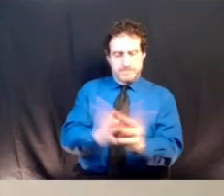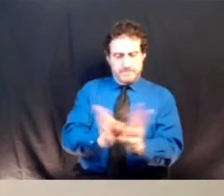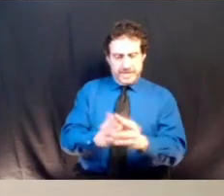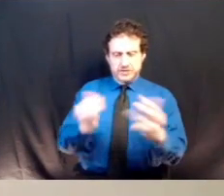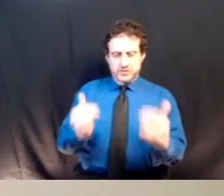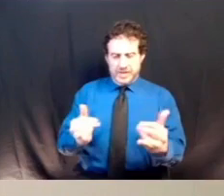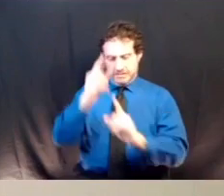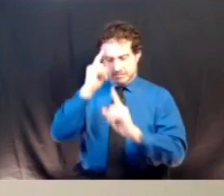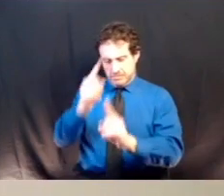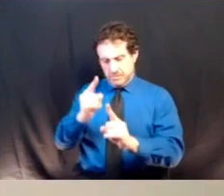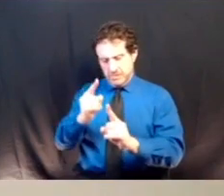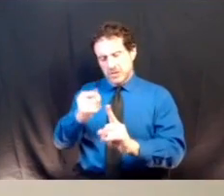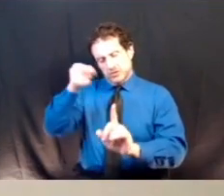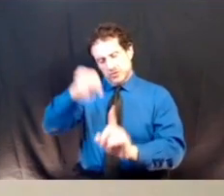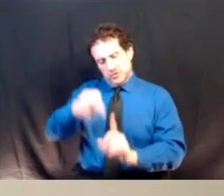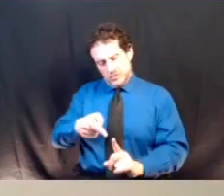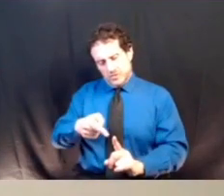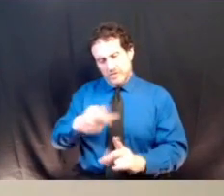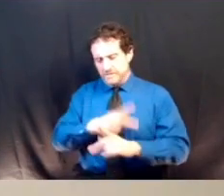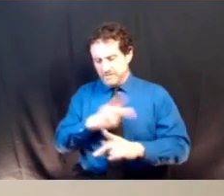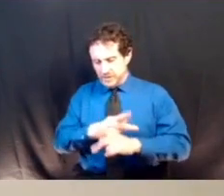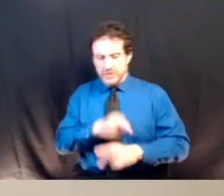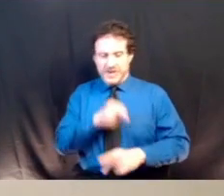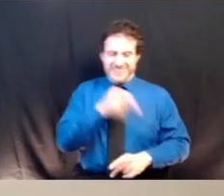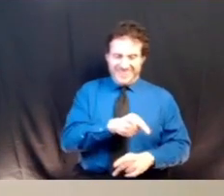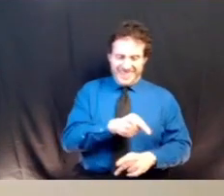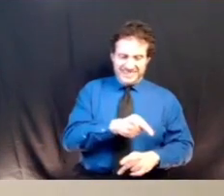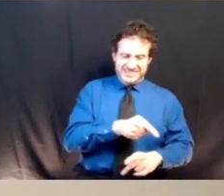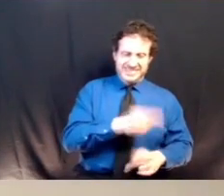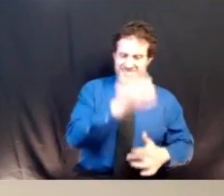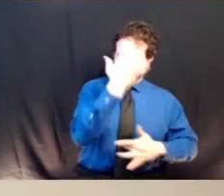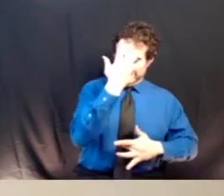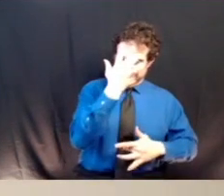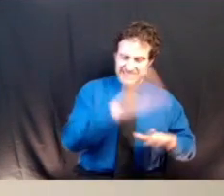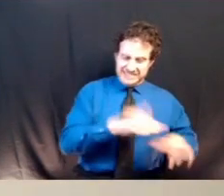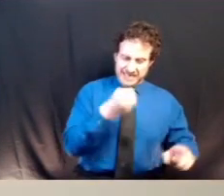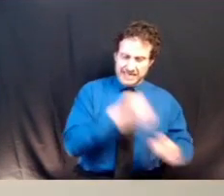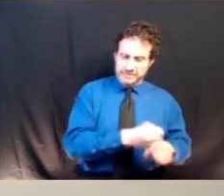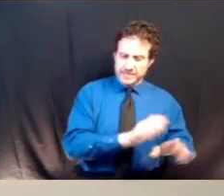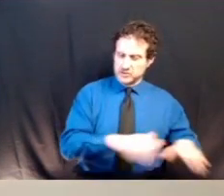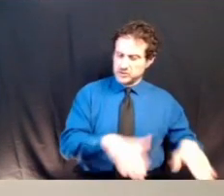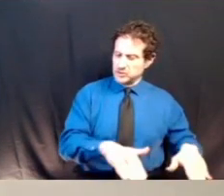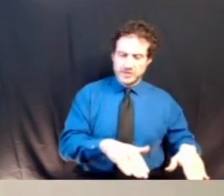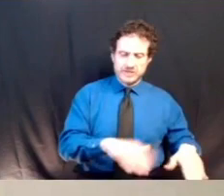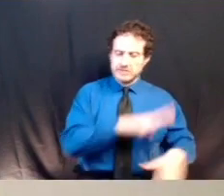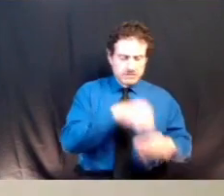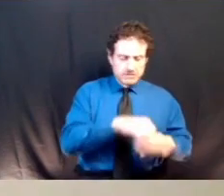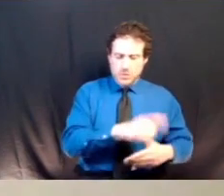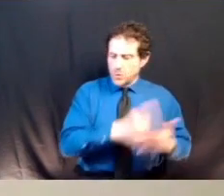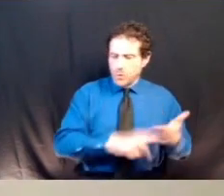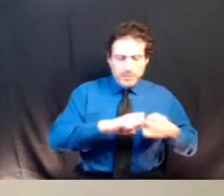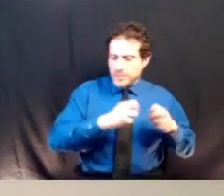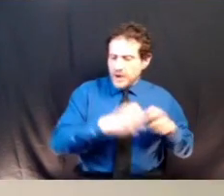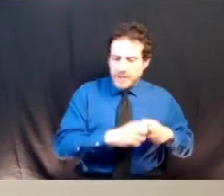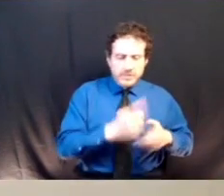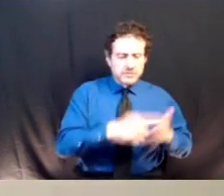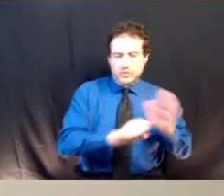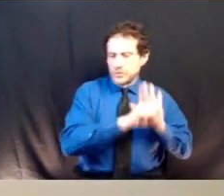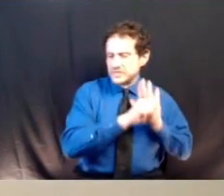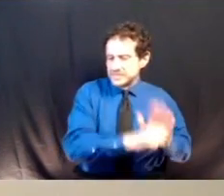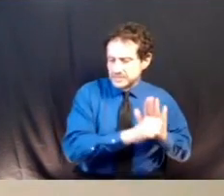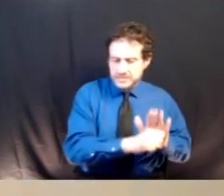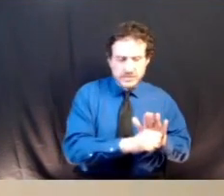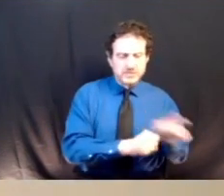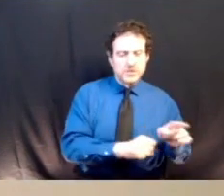features of this spectrum of disorders that we will then recommend to all to be looking out for